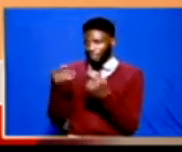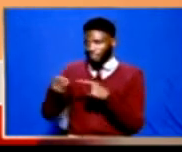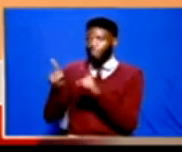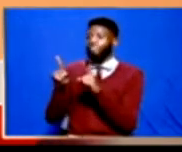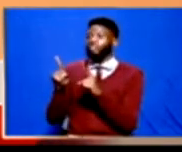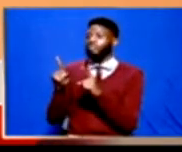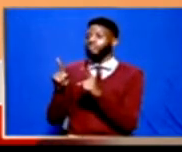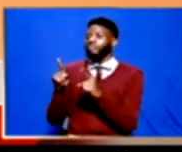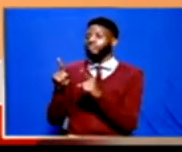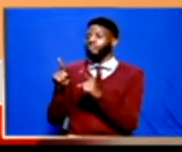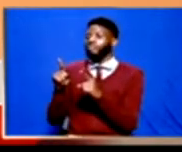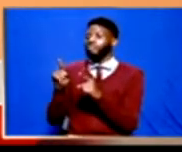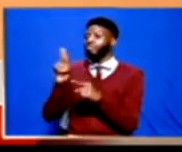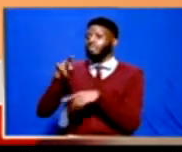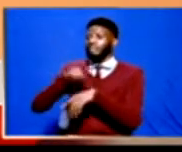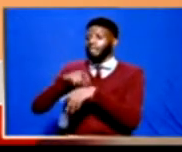of